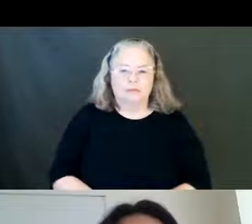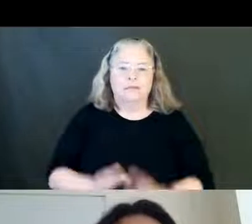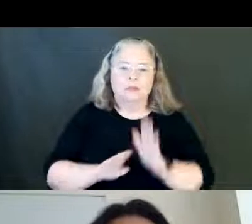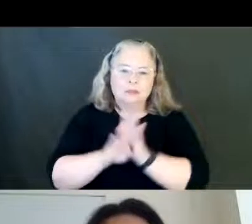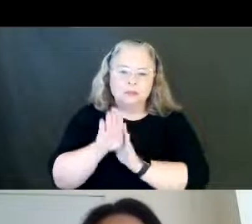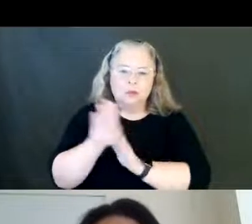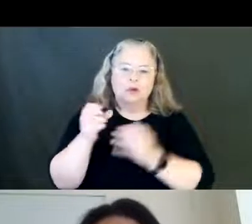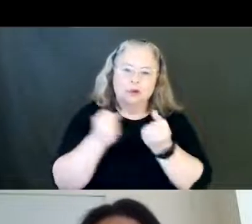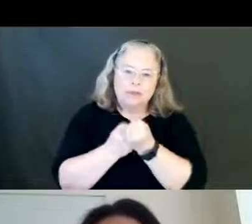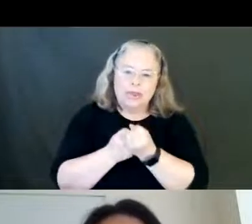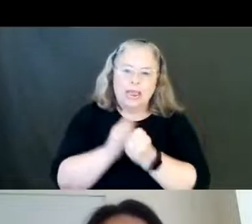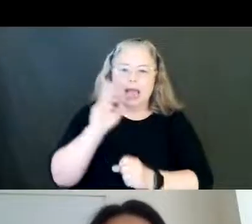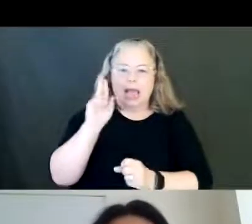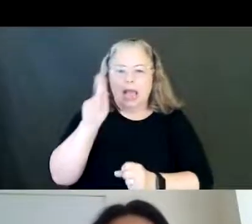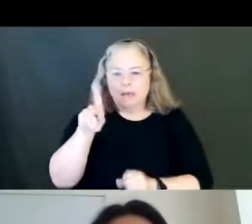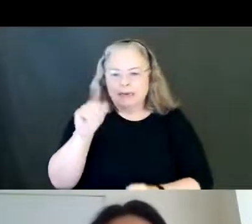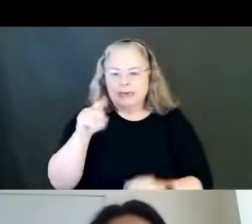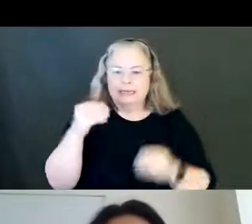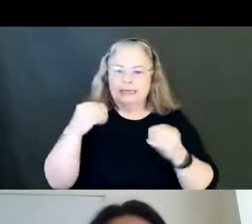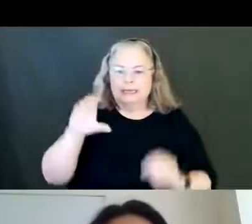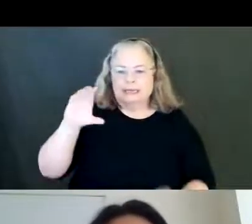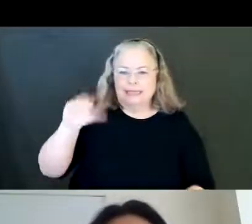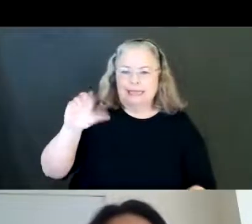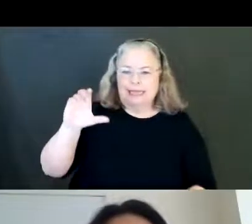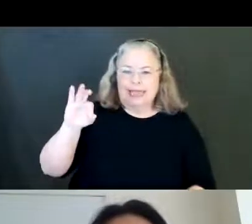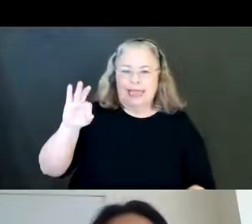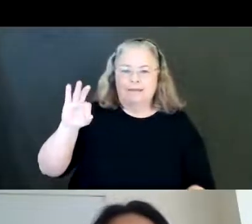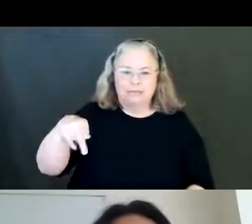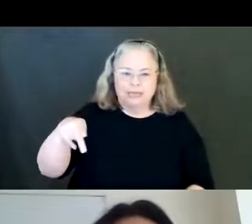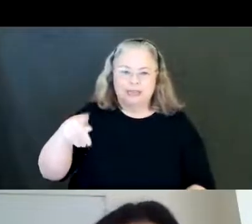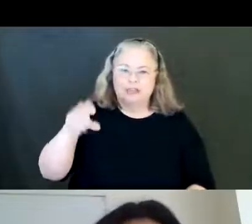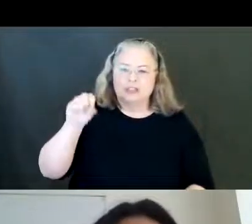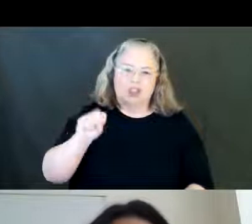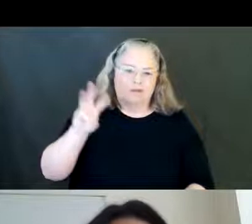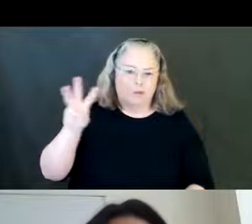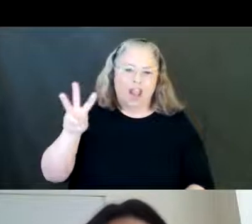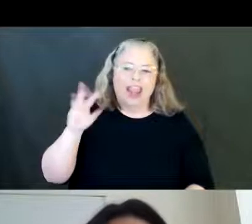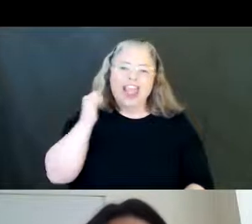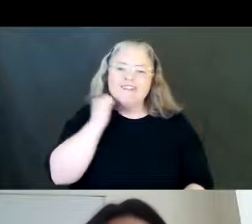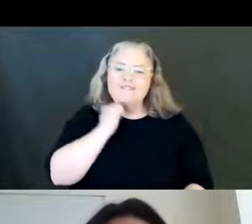Develop, support, update, and sell CACFP software every day.